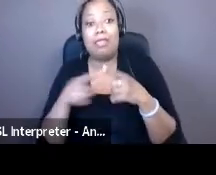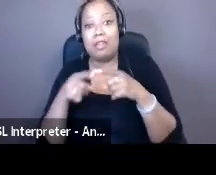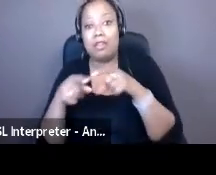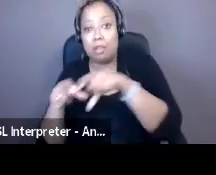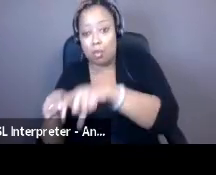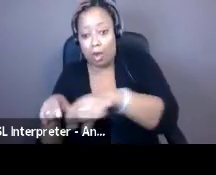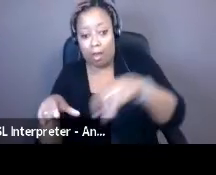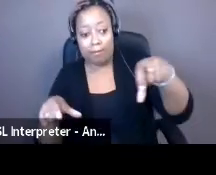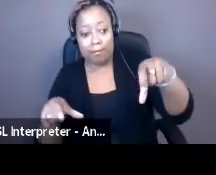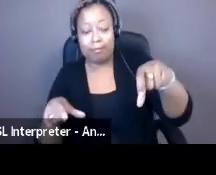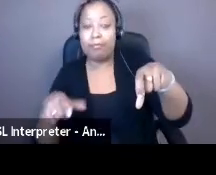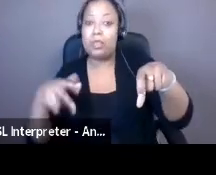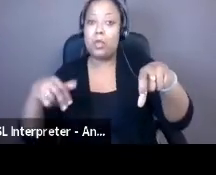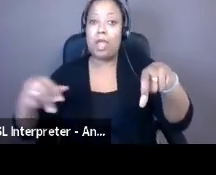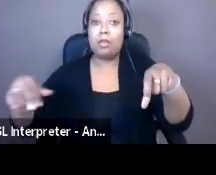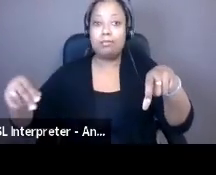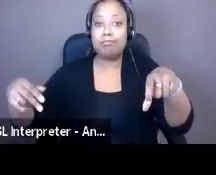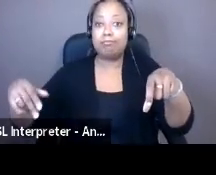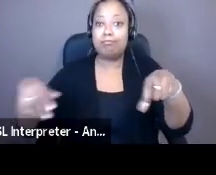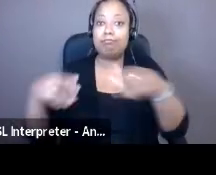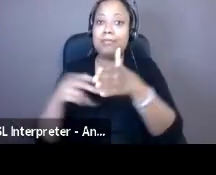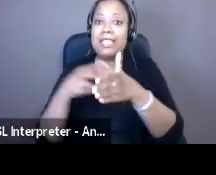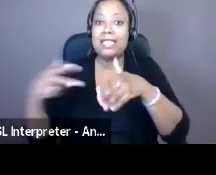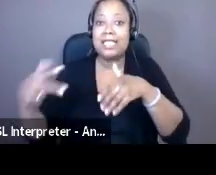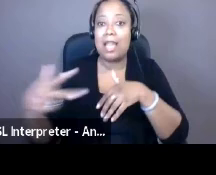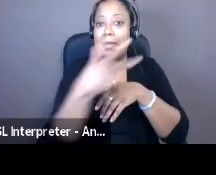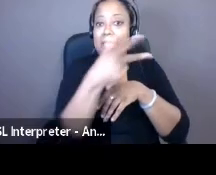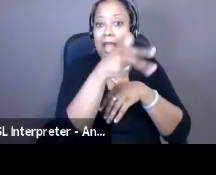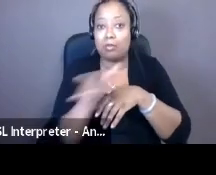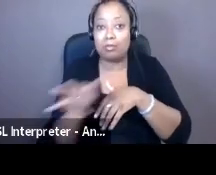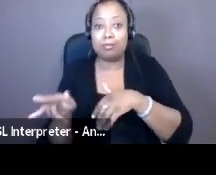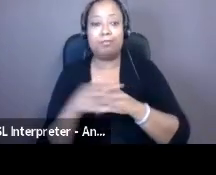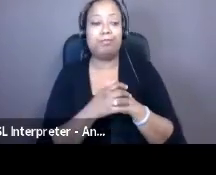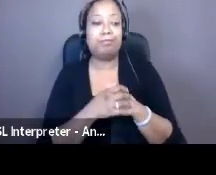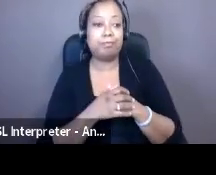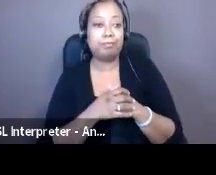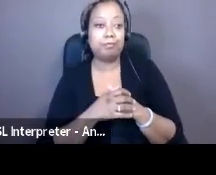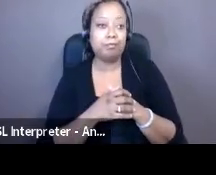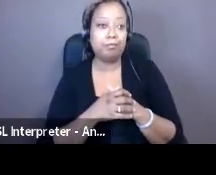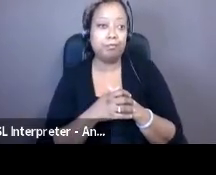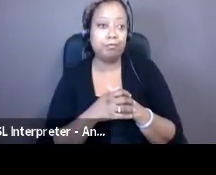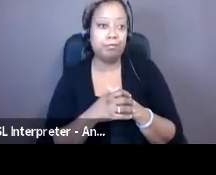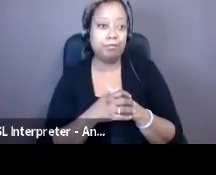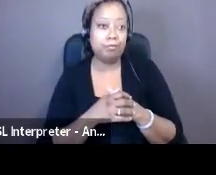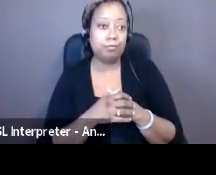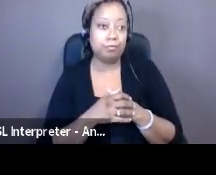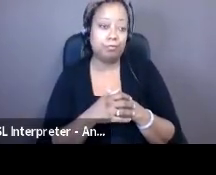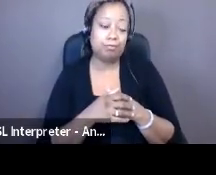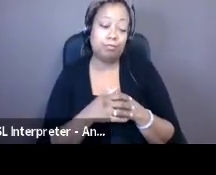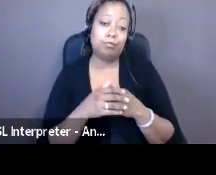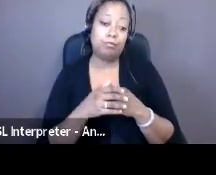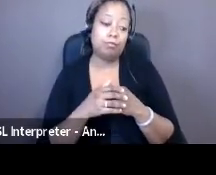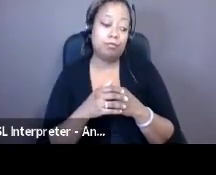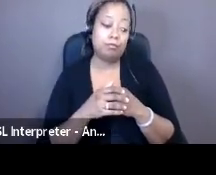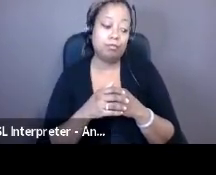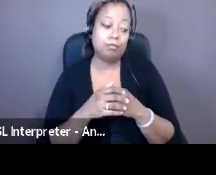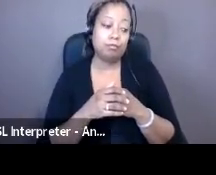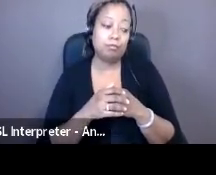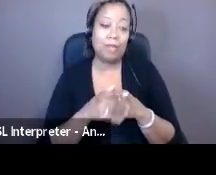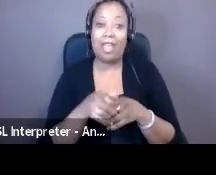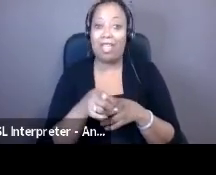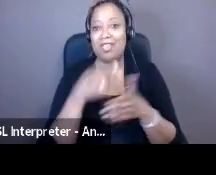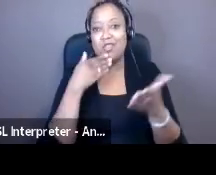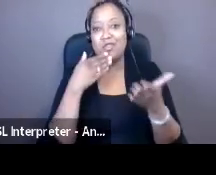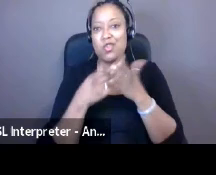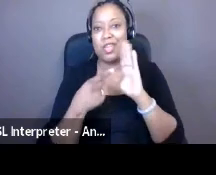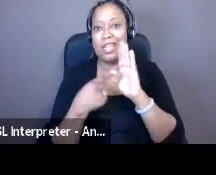you to wheel up and down to the house level within the garage. And again, it's a great example here.